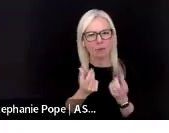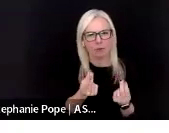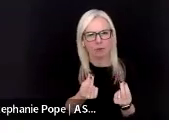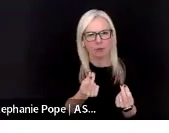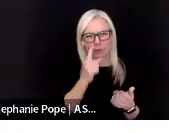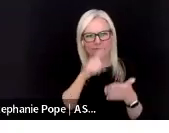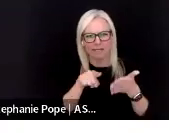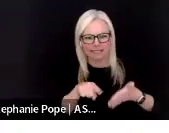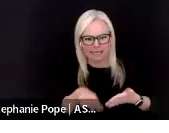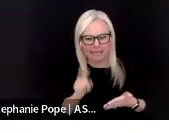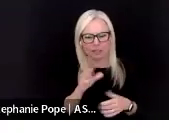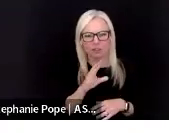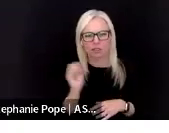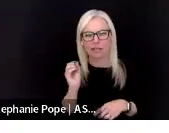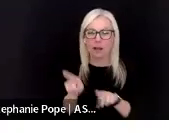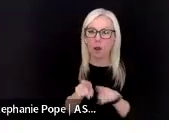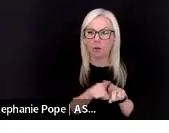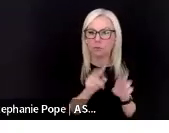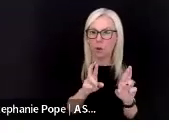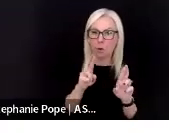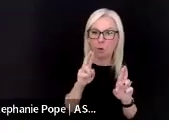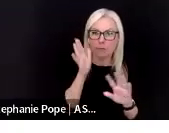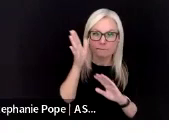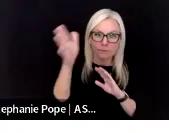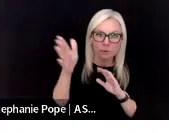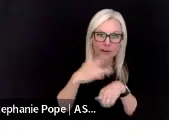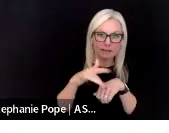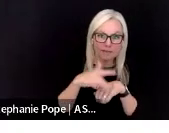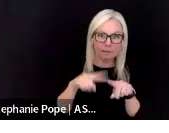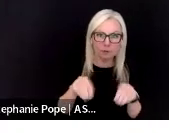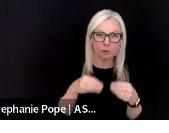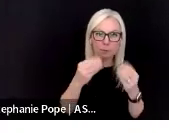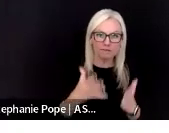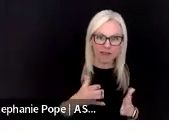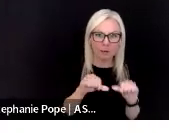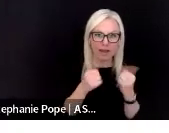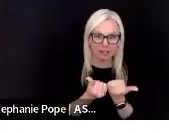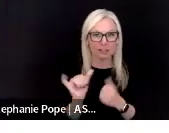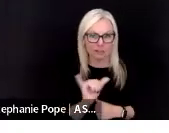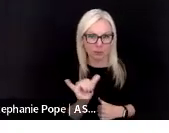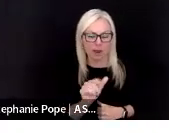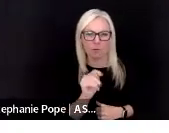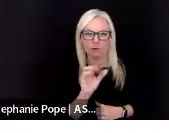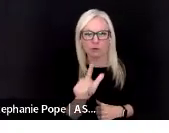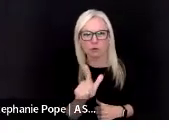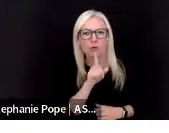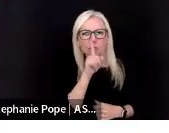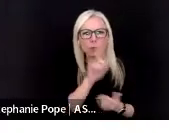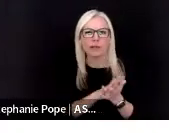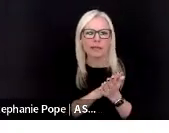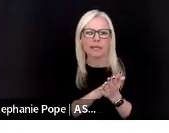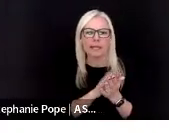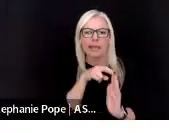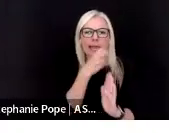investigations and also hope in the future to make it available to provider agencies as well as a tool to really immerse an individual in